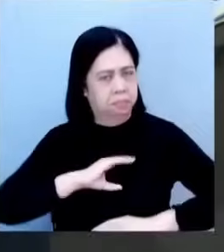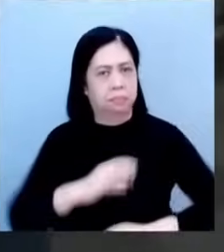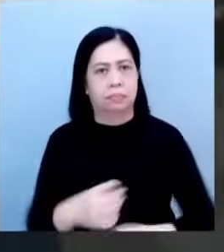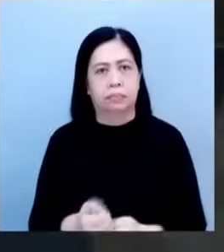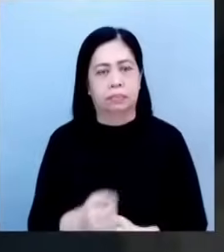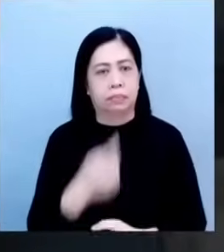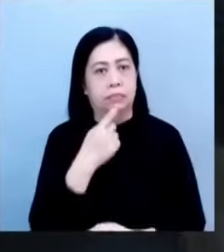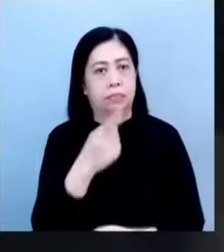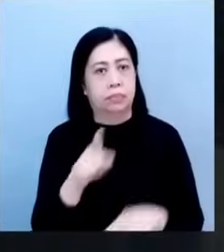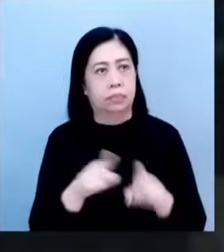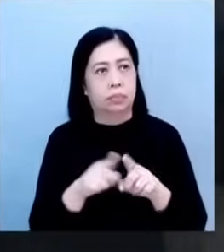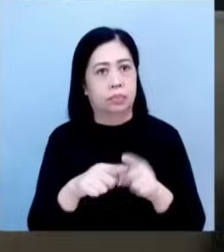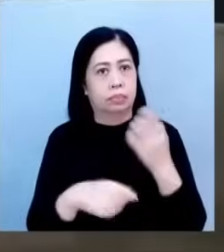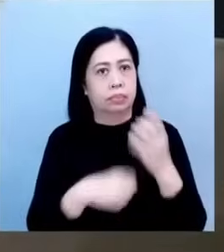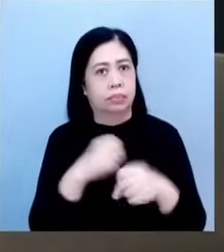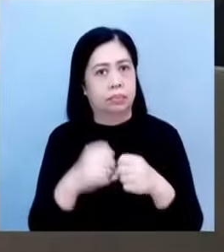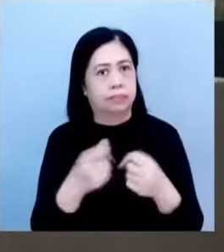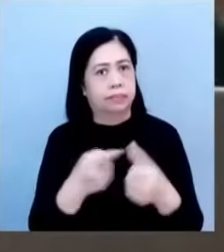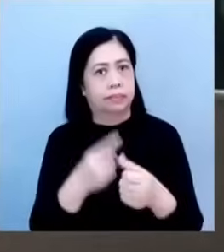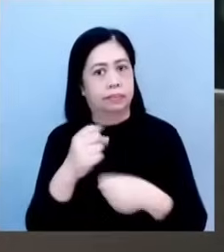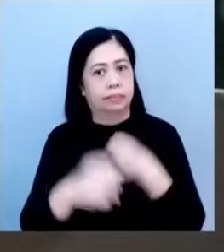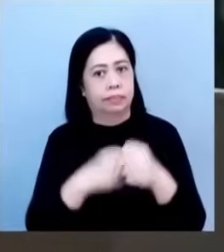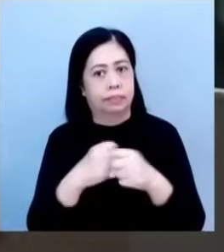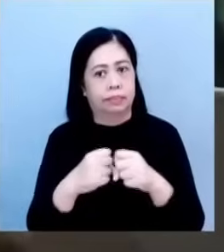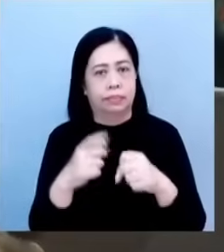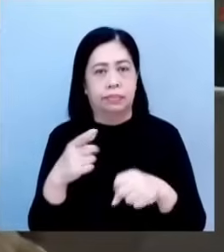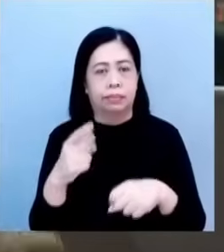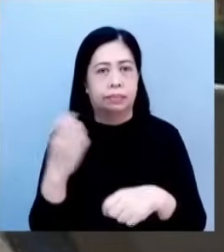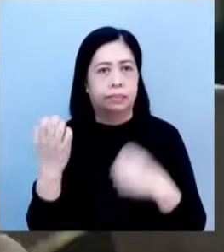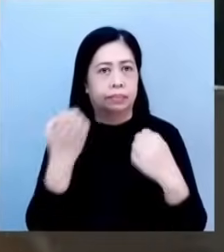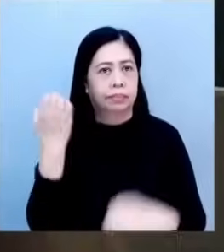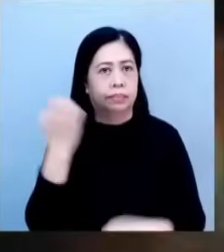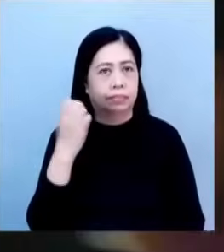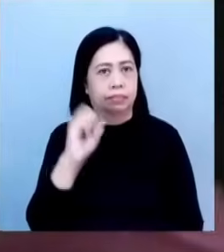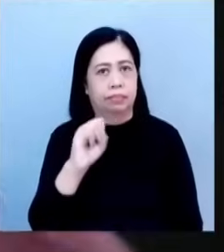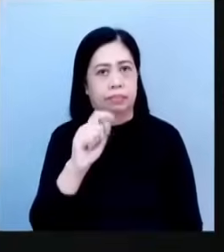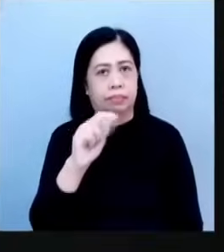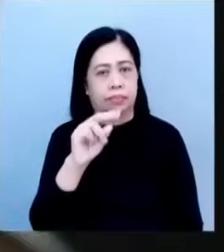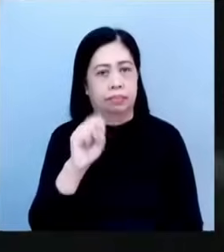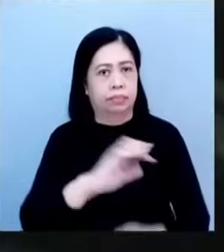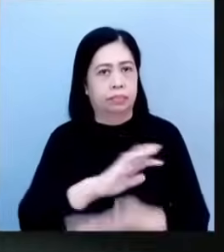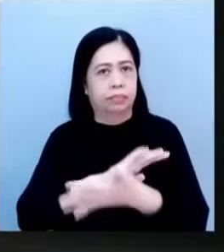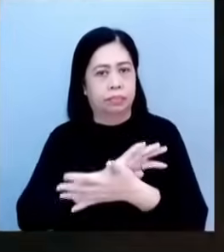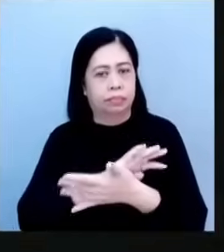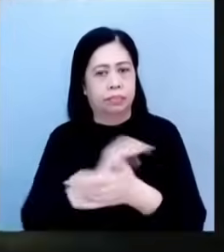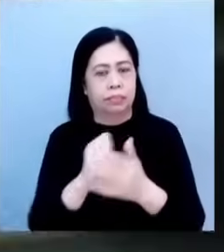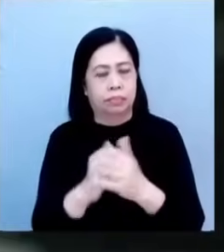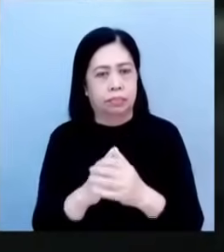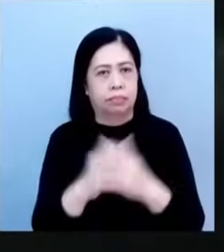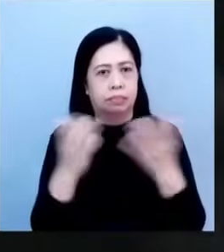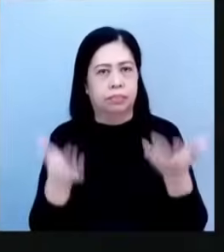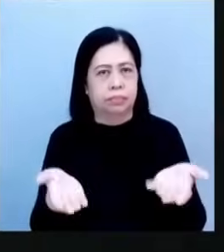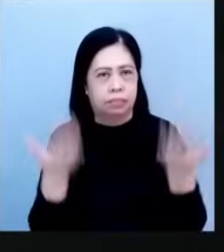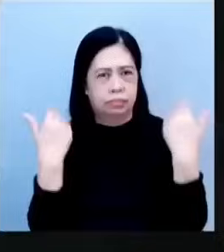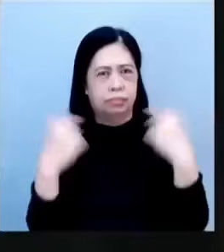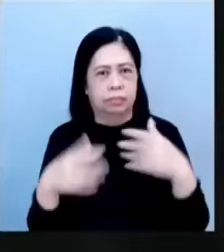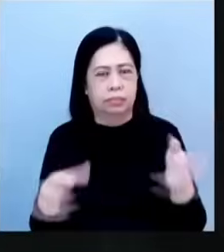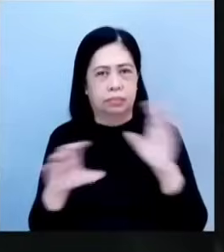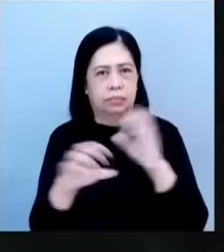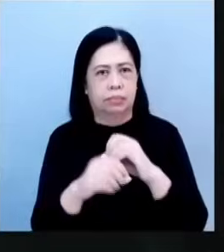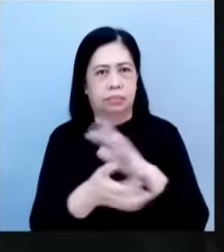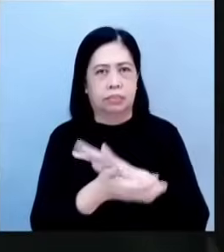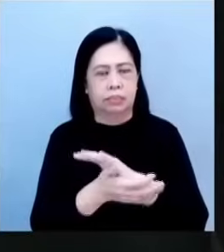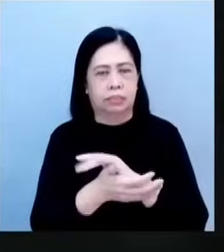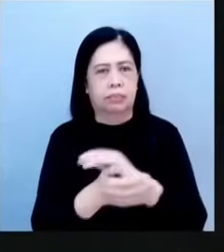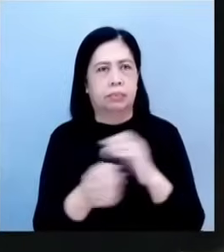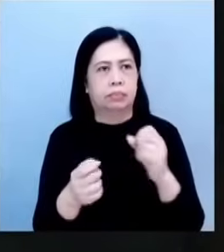stressed that this year is the first year that the public health emergency status on COVID-19 was lifted, as the past years of the pandemic saw limited